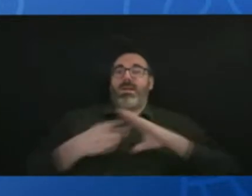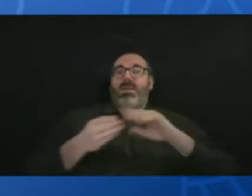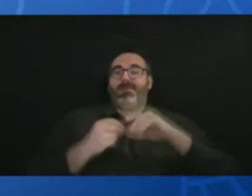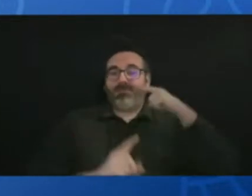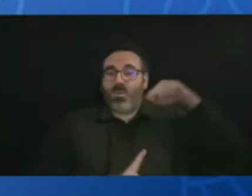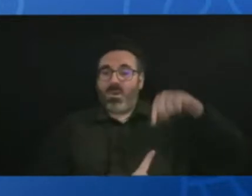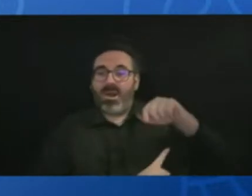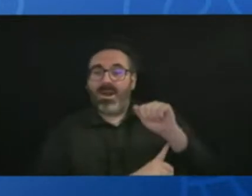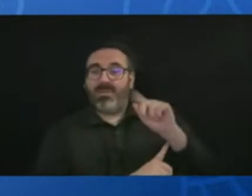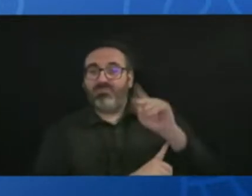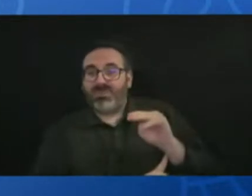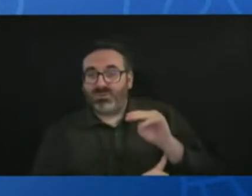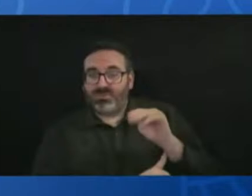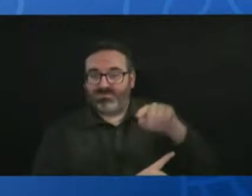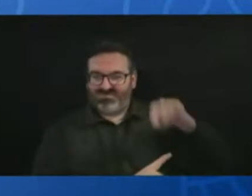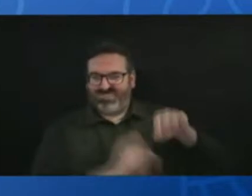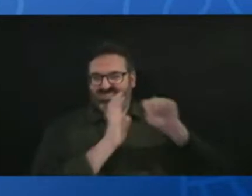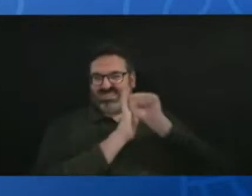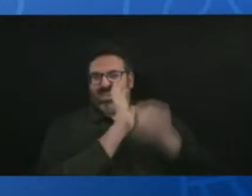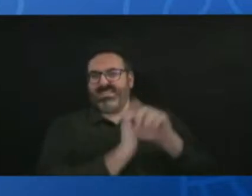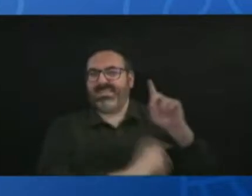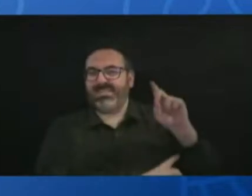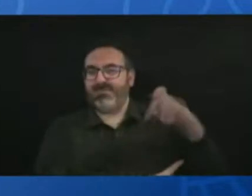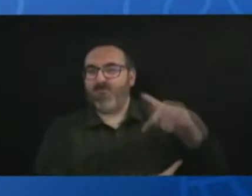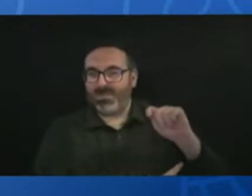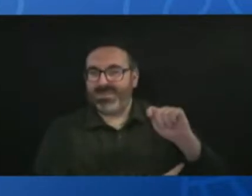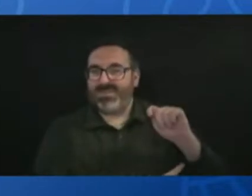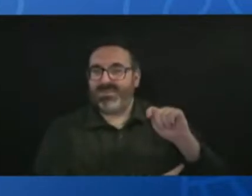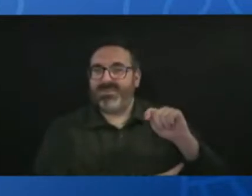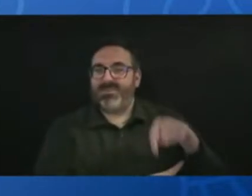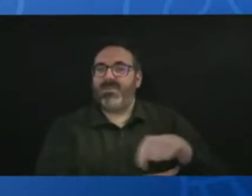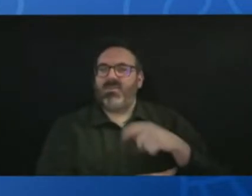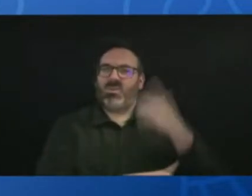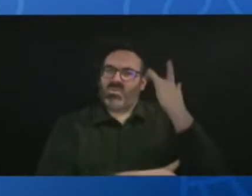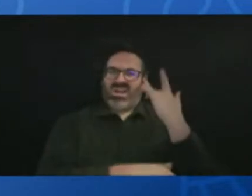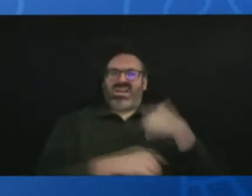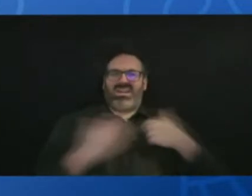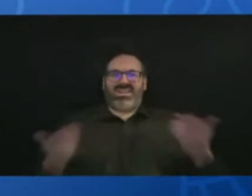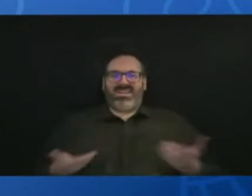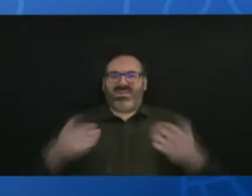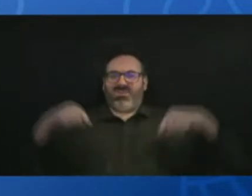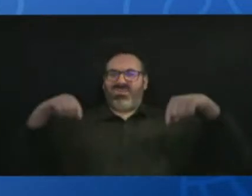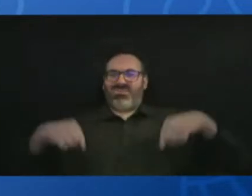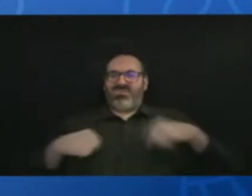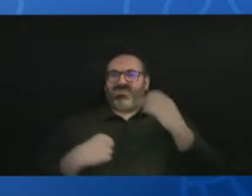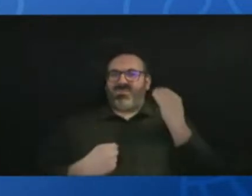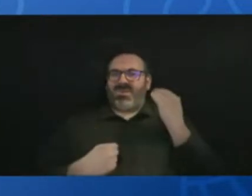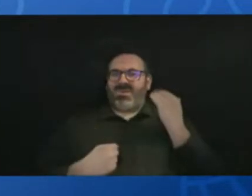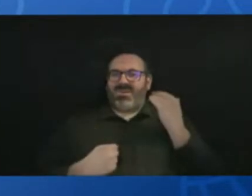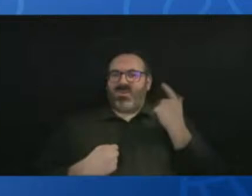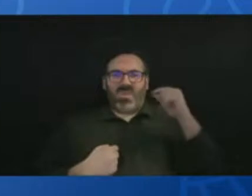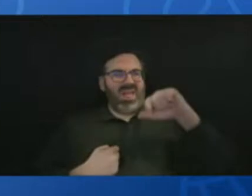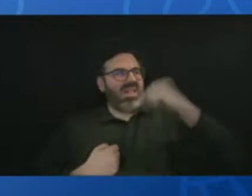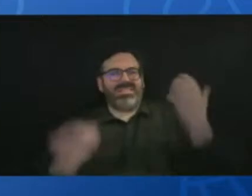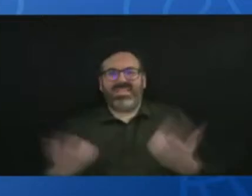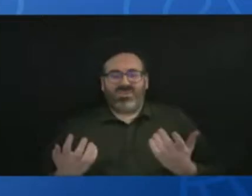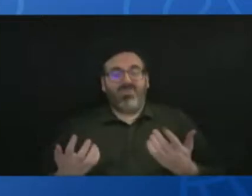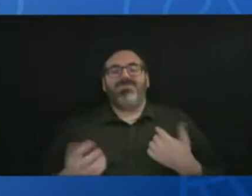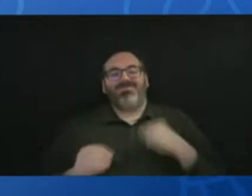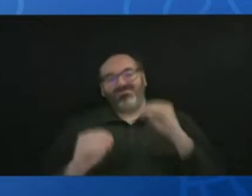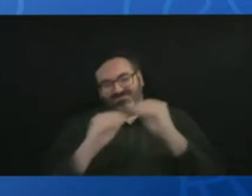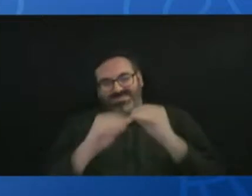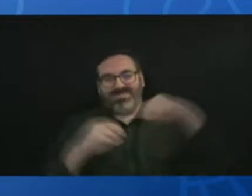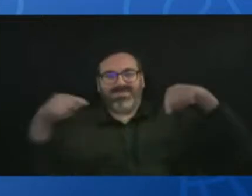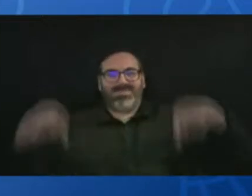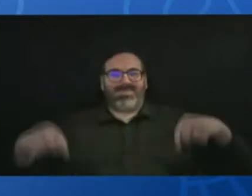why else are we here? For us, it's to fix this thing. It's to make it really work. It's